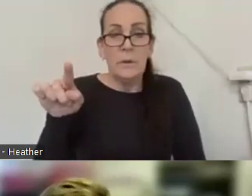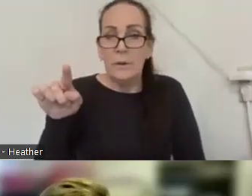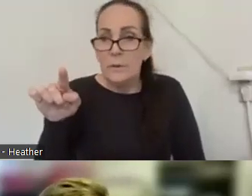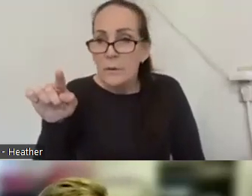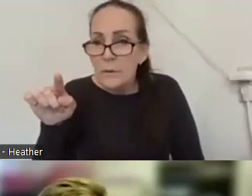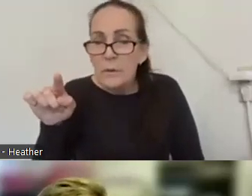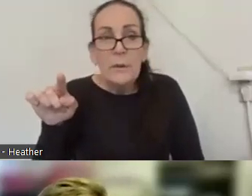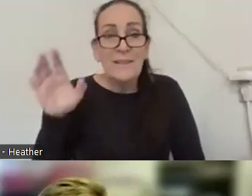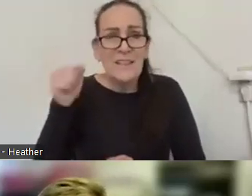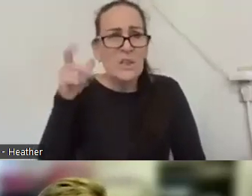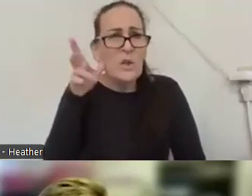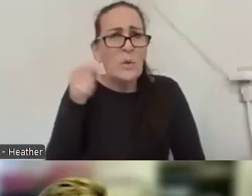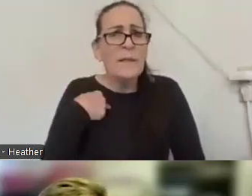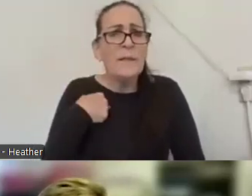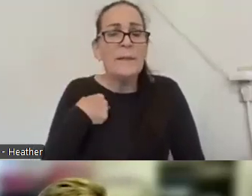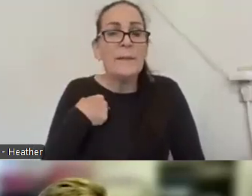you hear me?